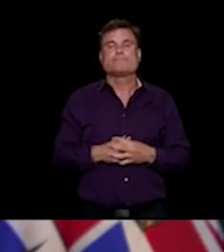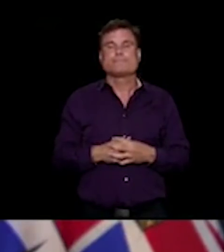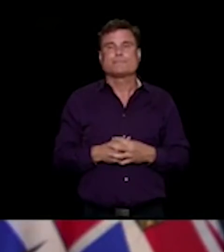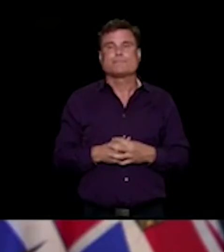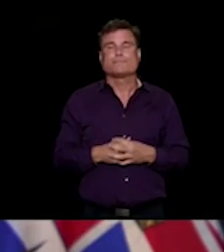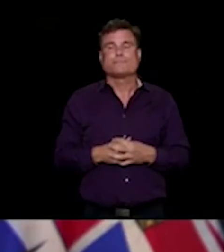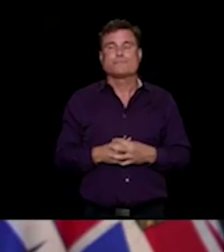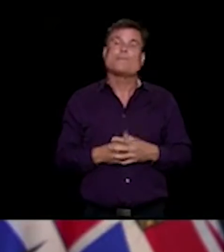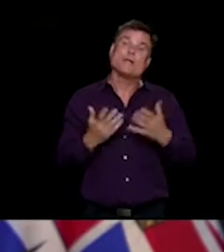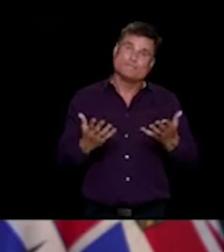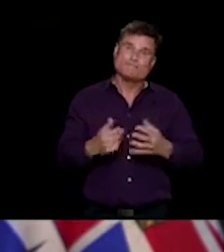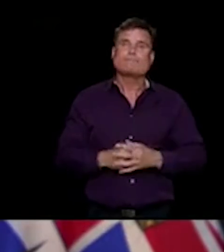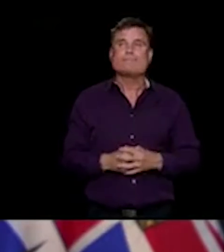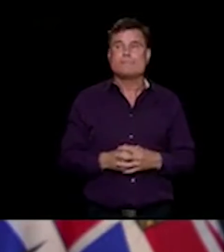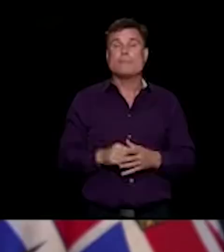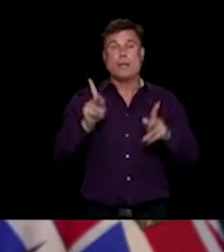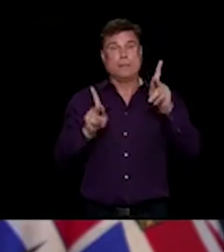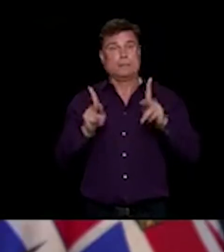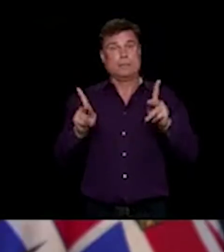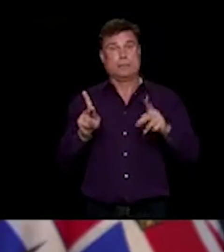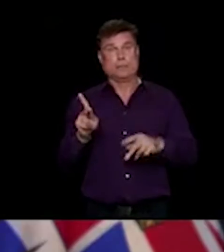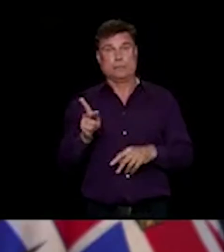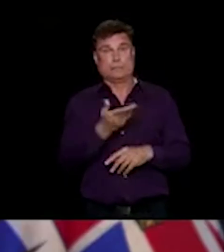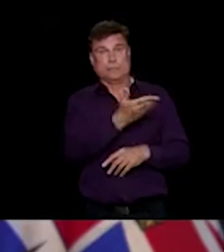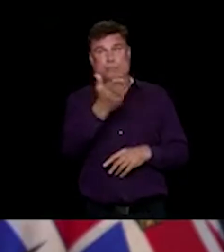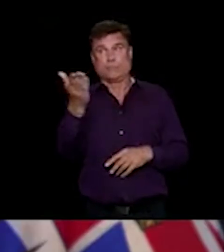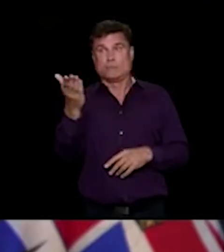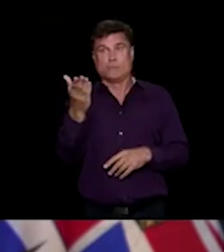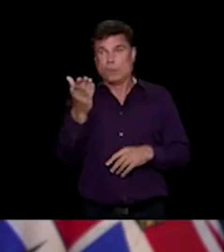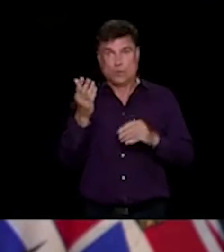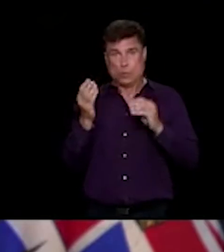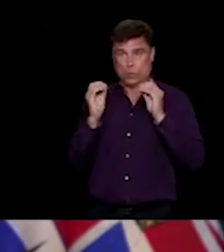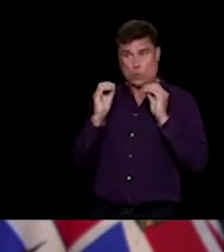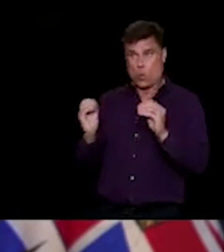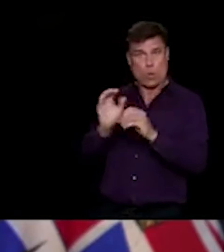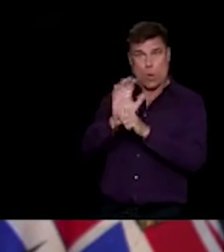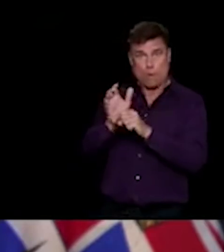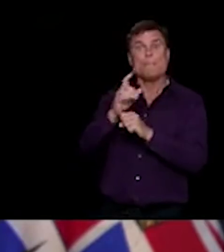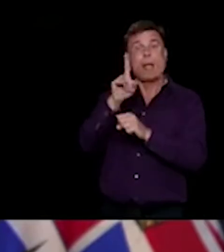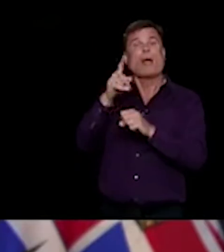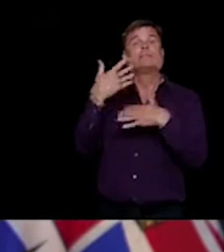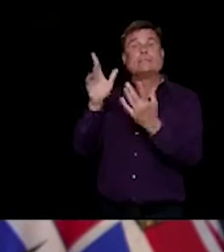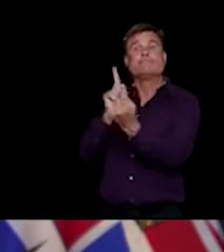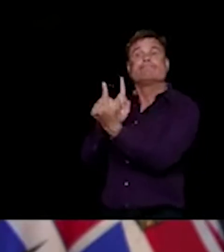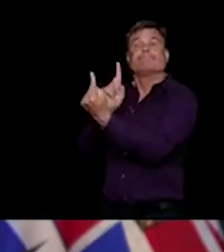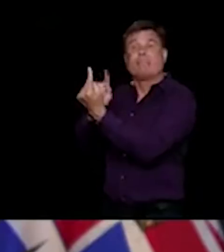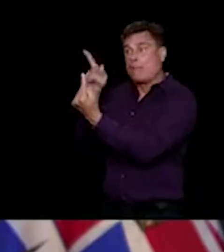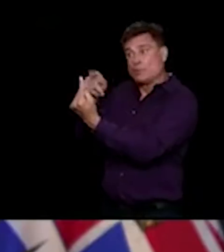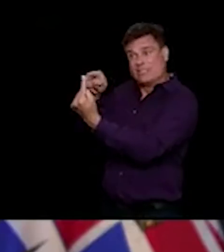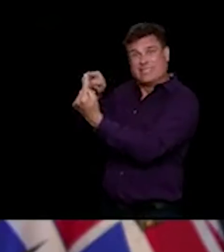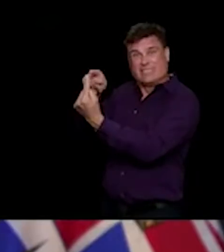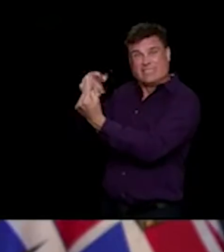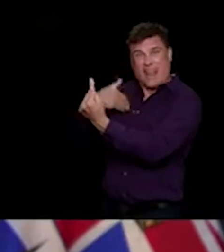Again, there are many people who are who are contacts, who are self-isolating, and we continue to monitor, and Fraser Health is working with